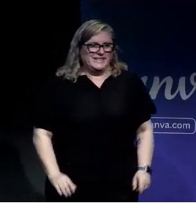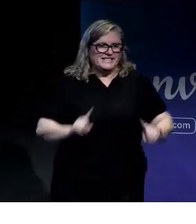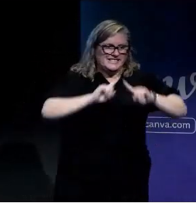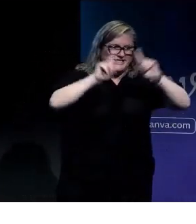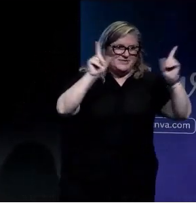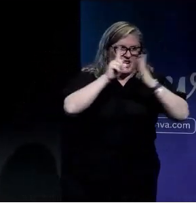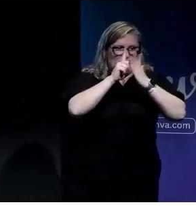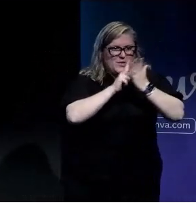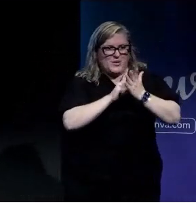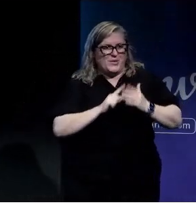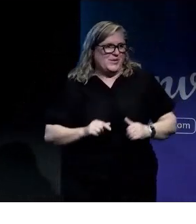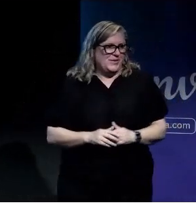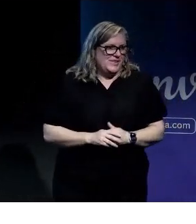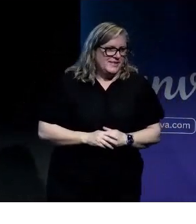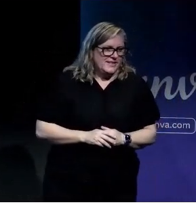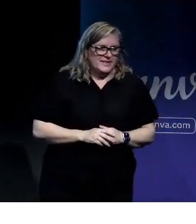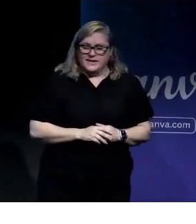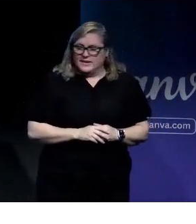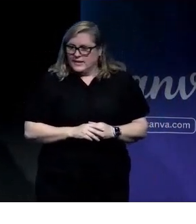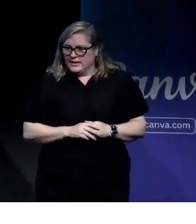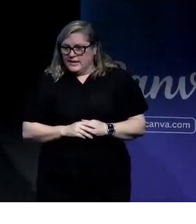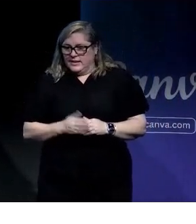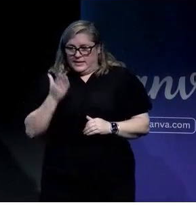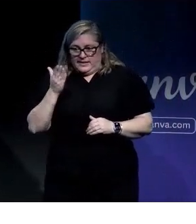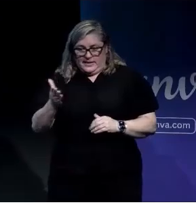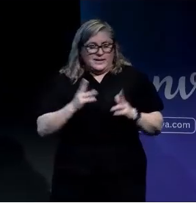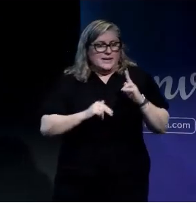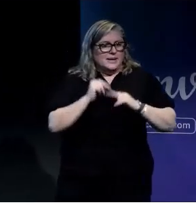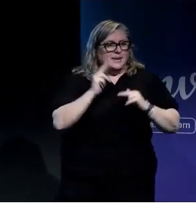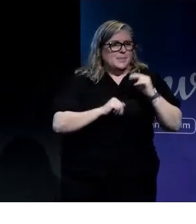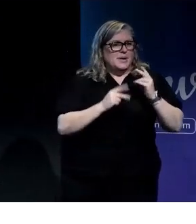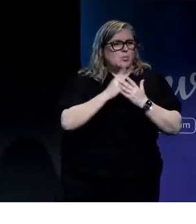laws. Now, how to build your program.